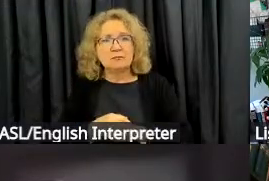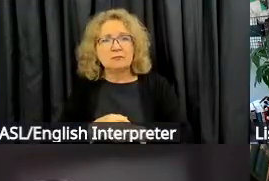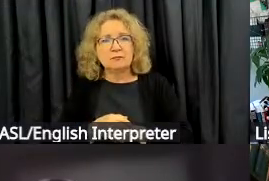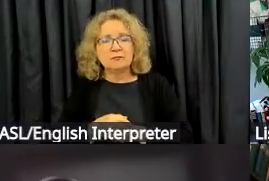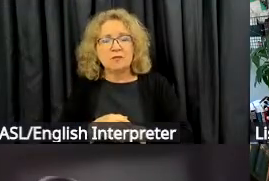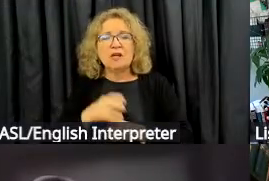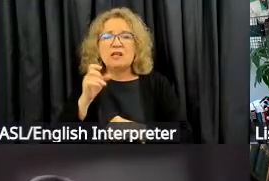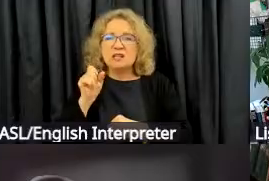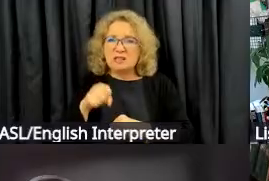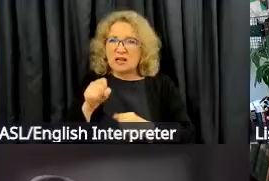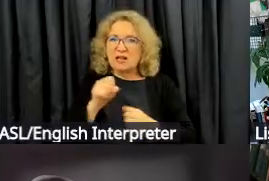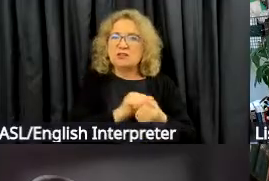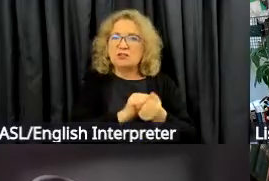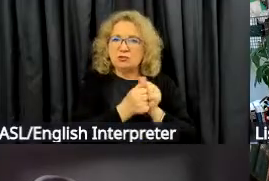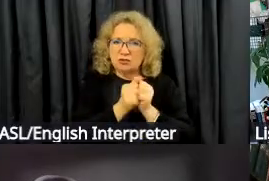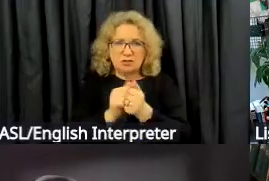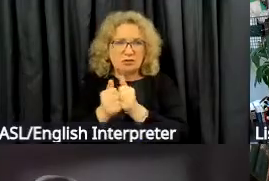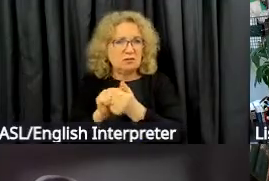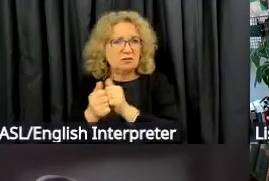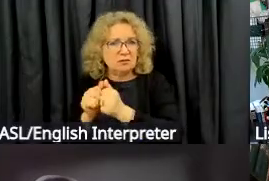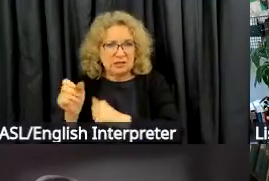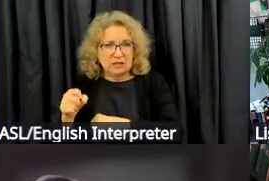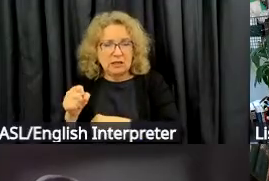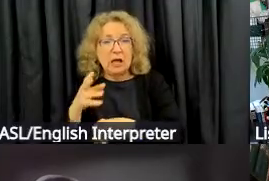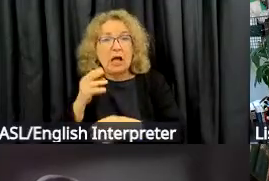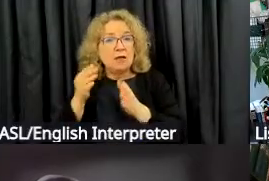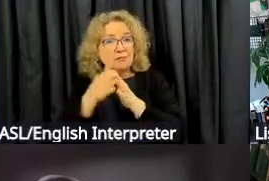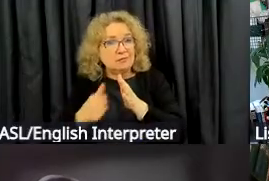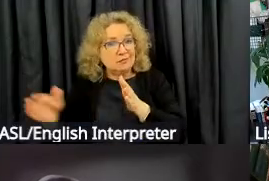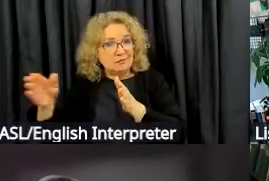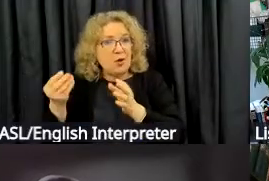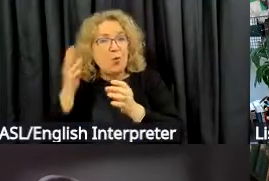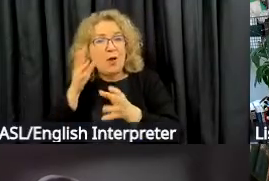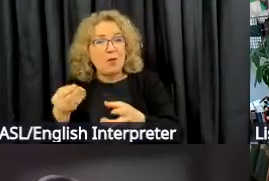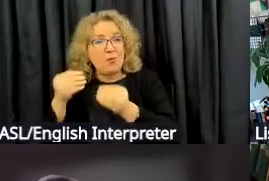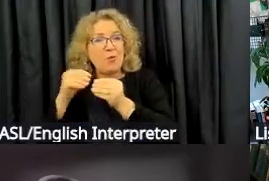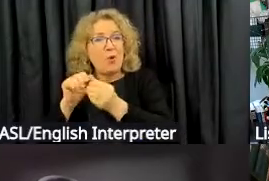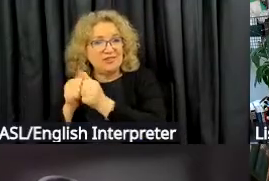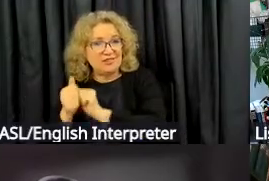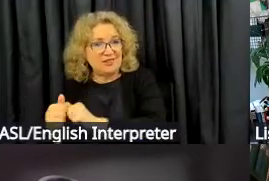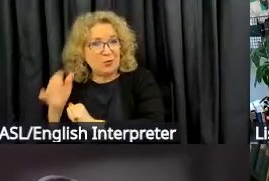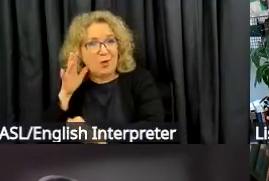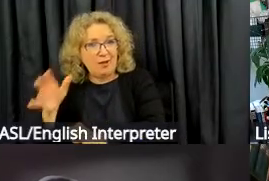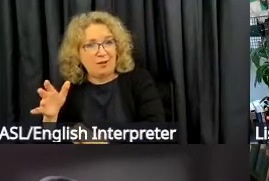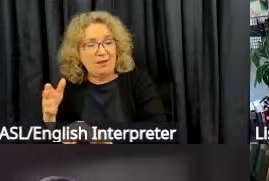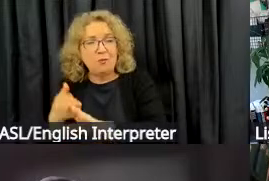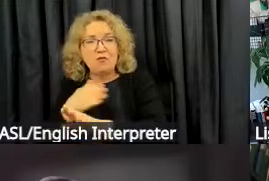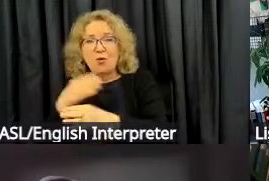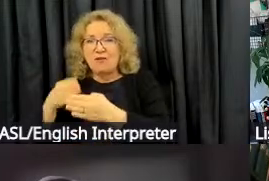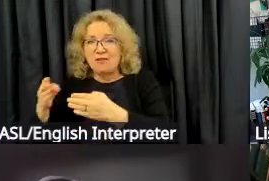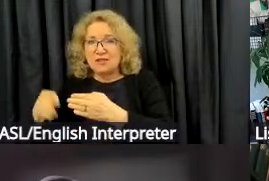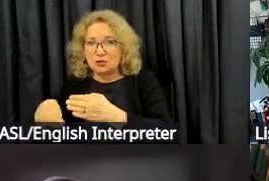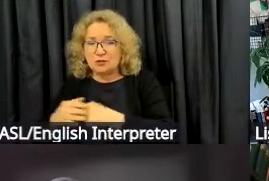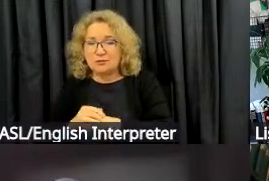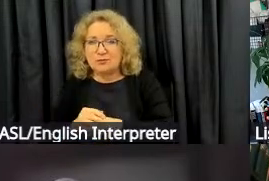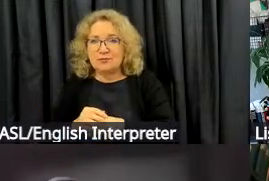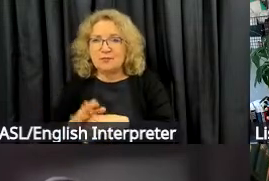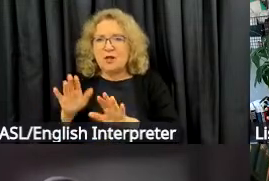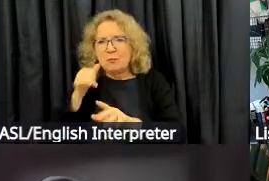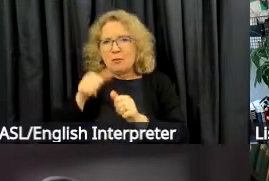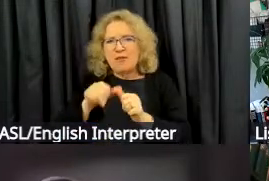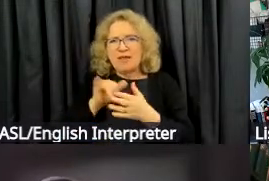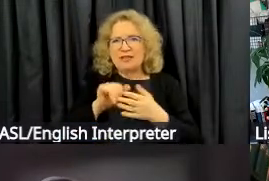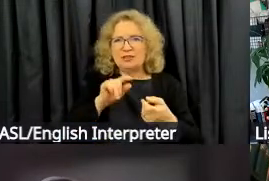changes and there'll be more before it's done. So just remember the